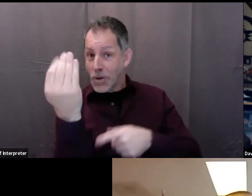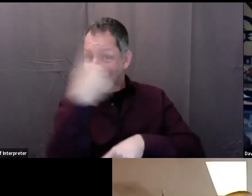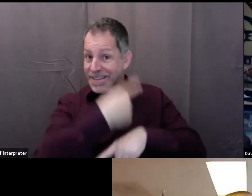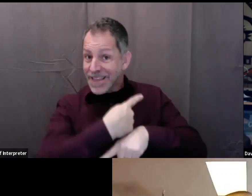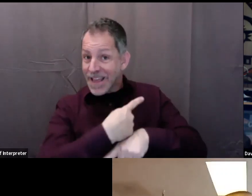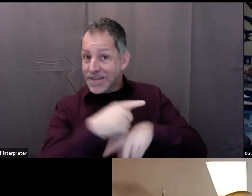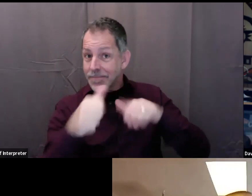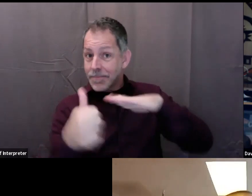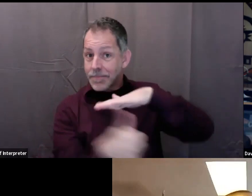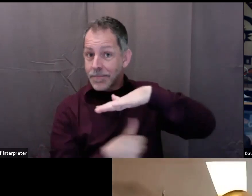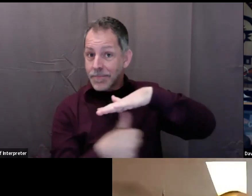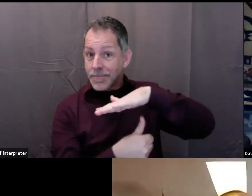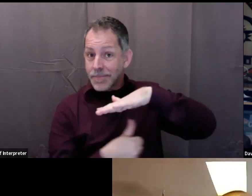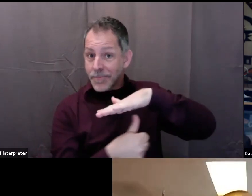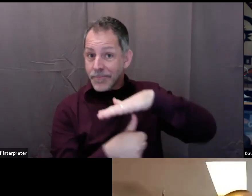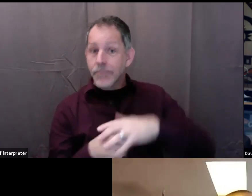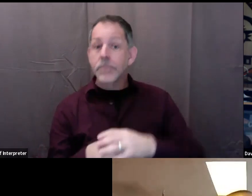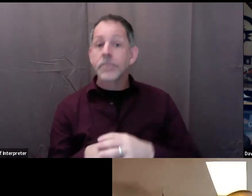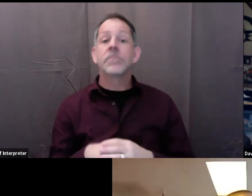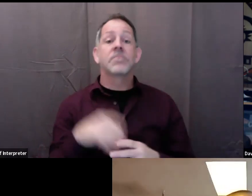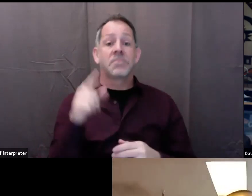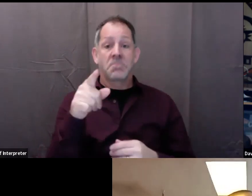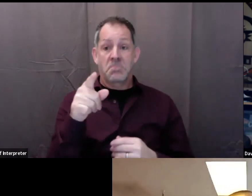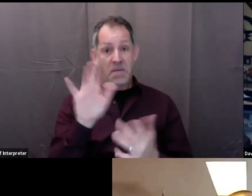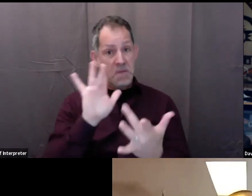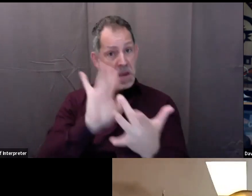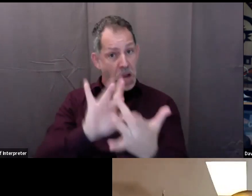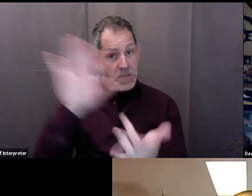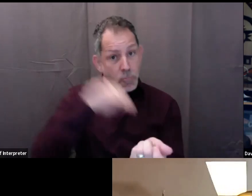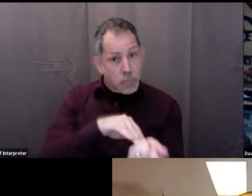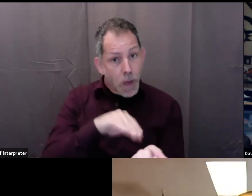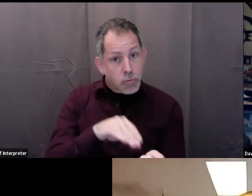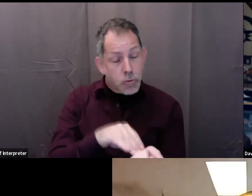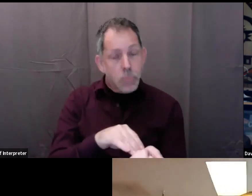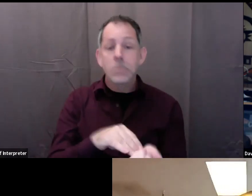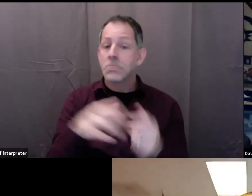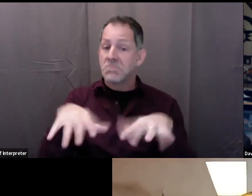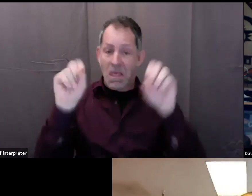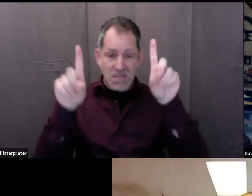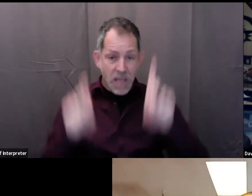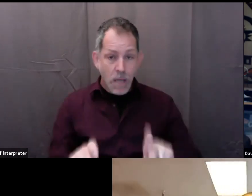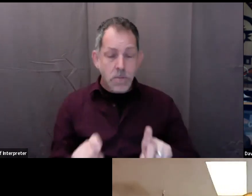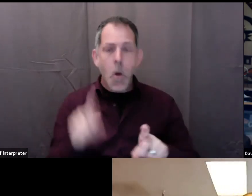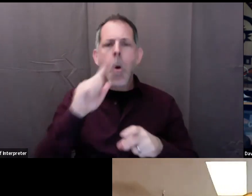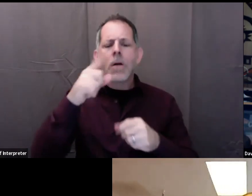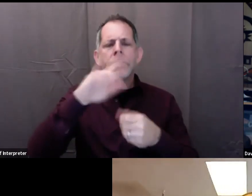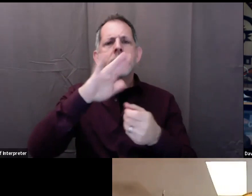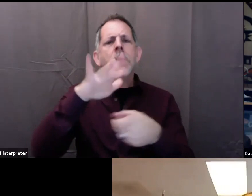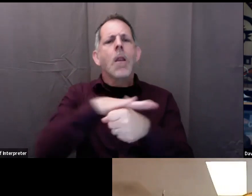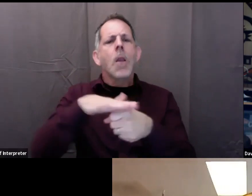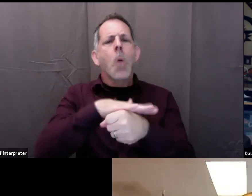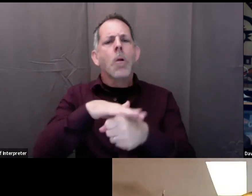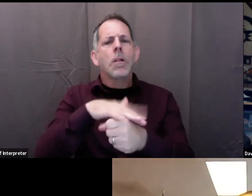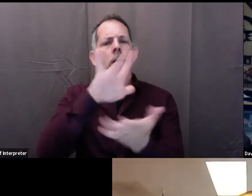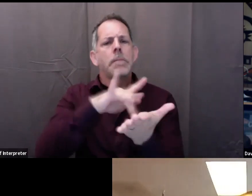your healthcare provider or go to one of the health district's testing sites that you can identify on our website.